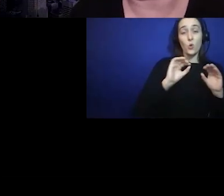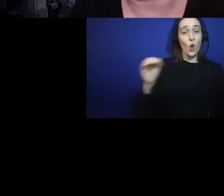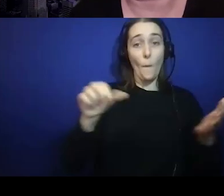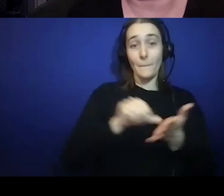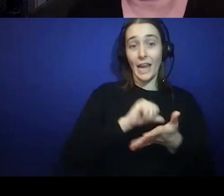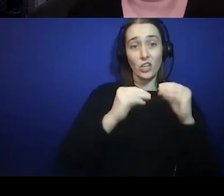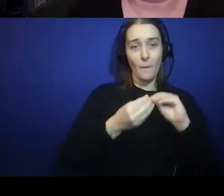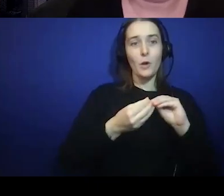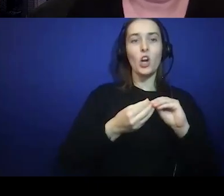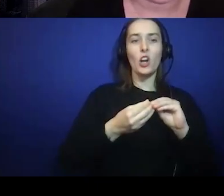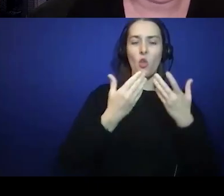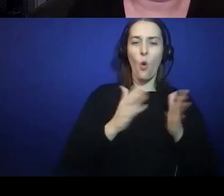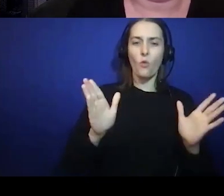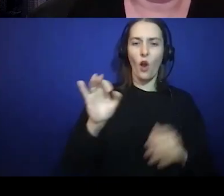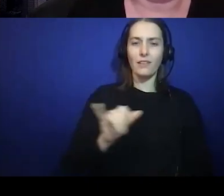the same.